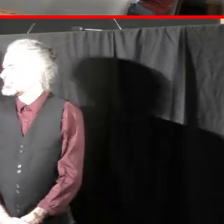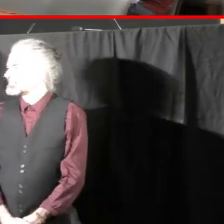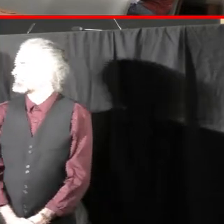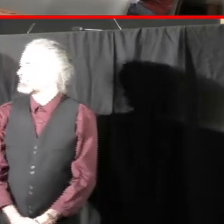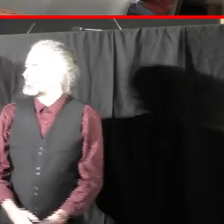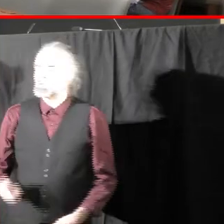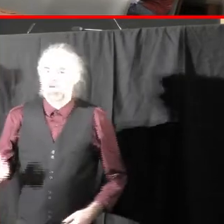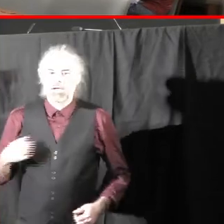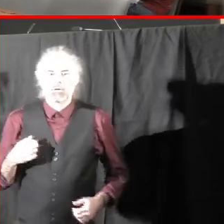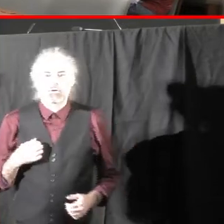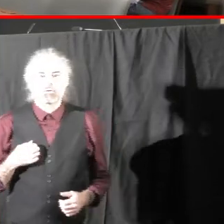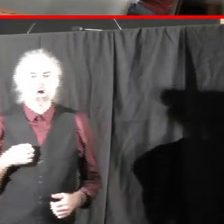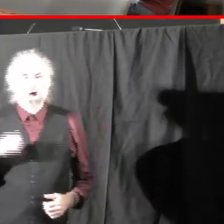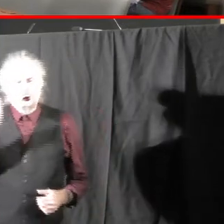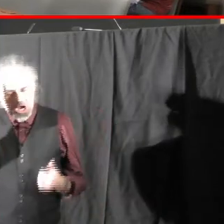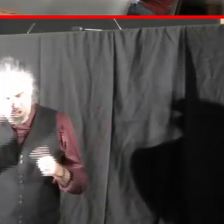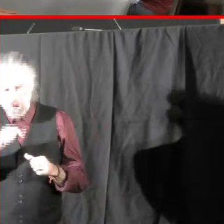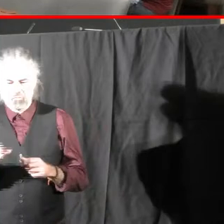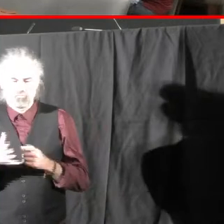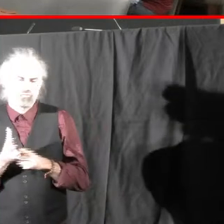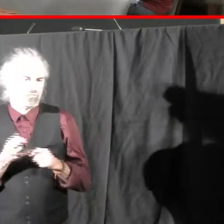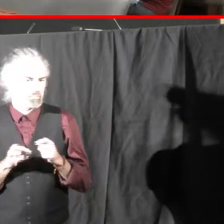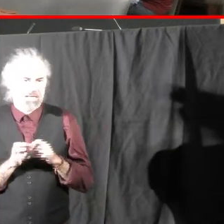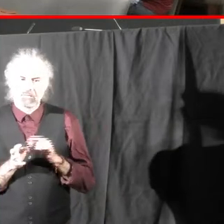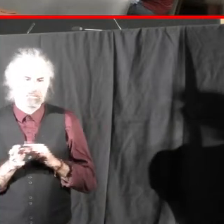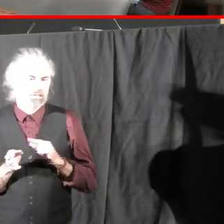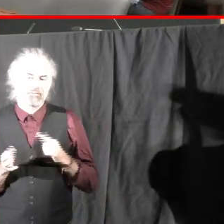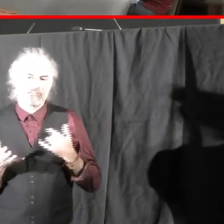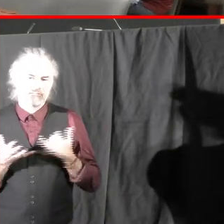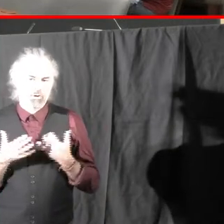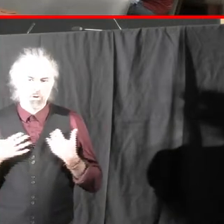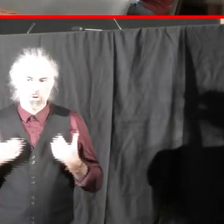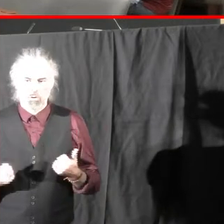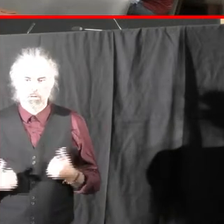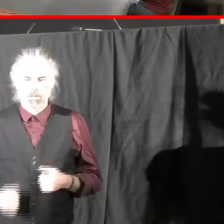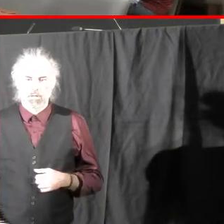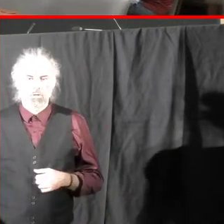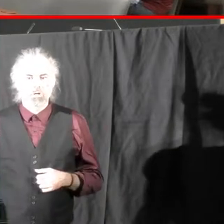Well, I knew Ruby very well, and I know that the